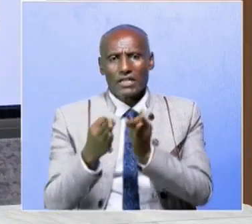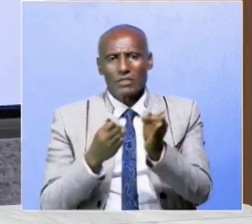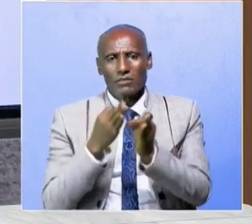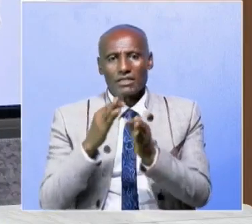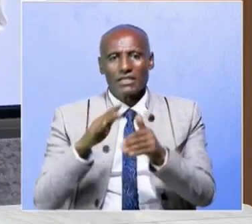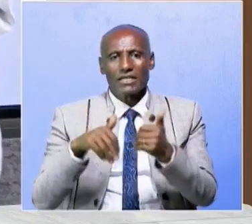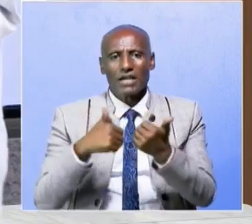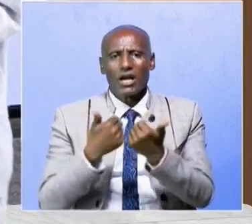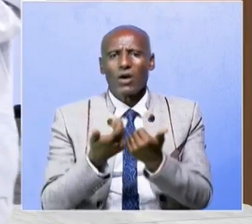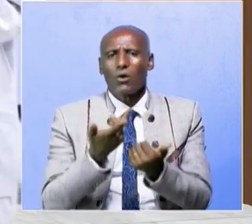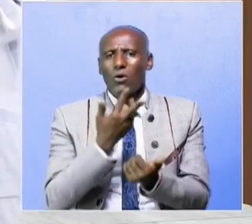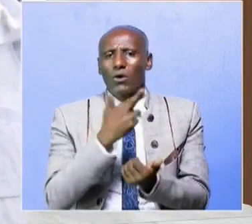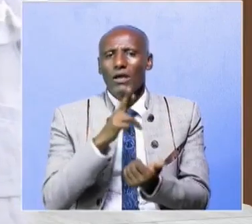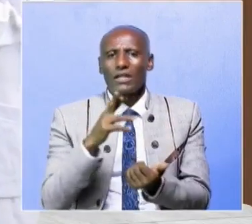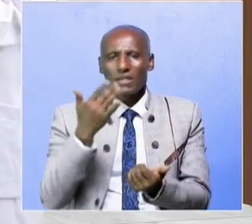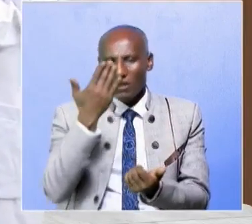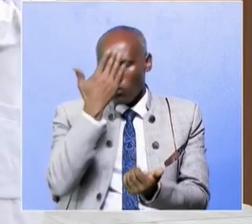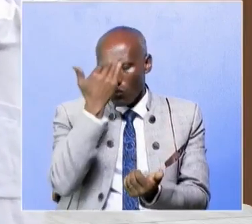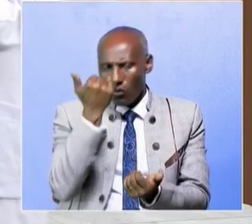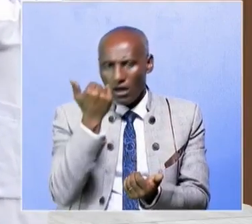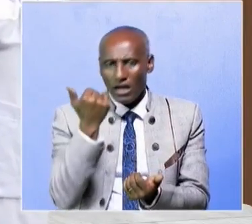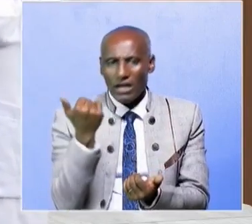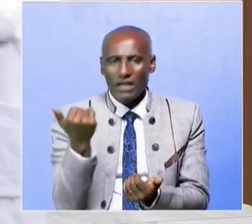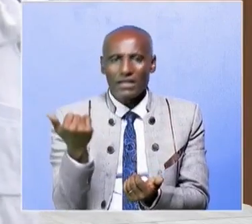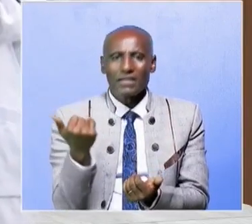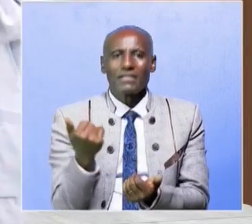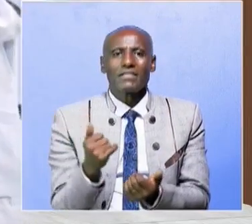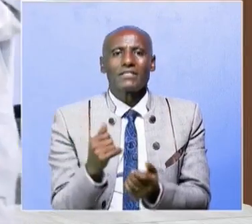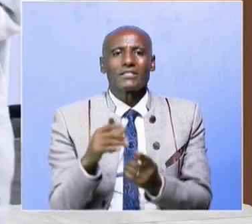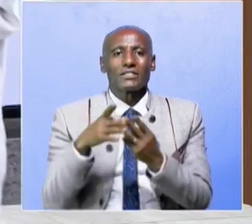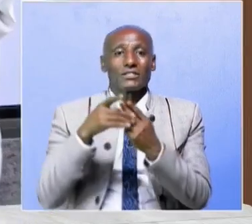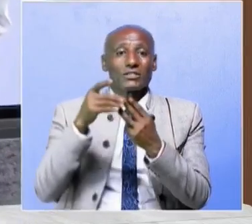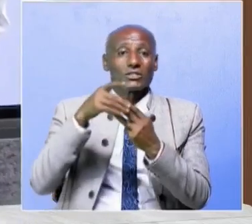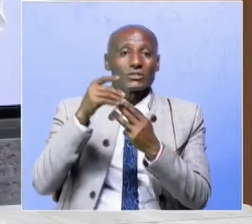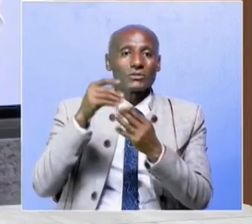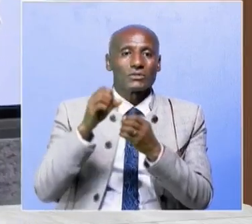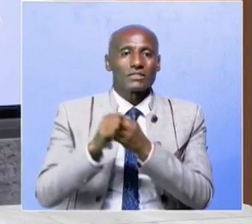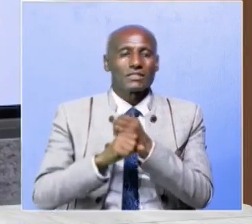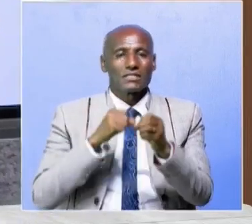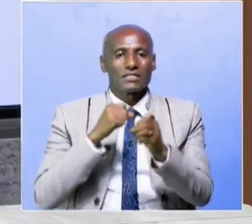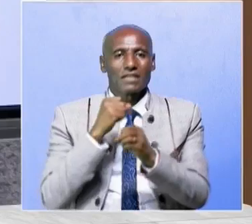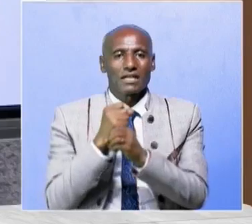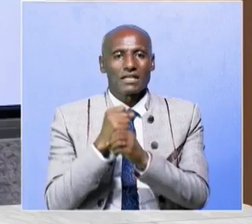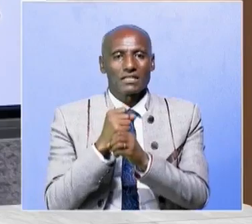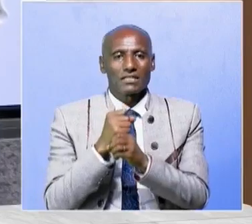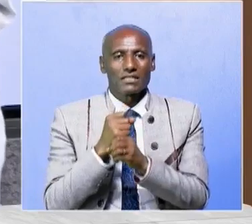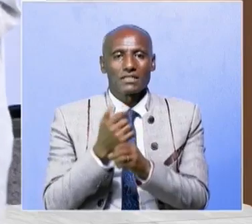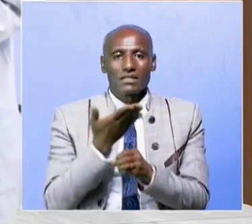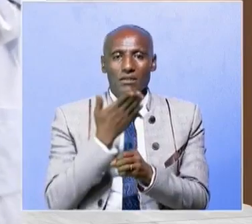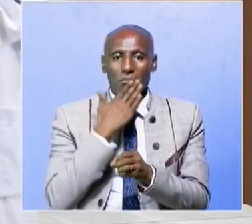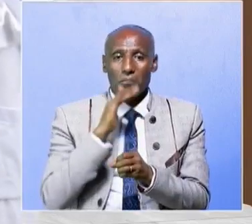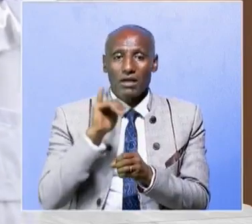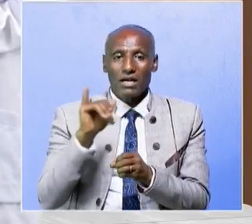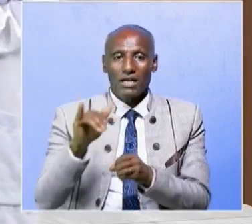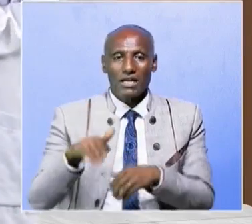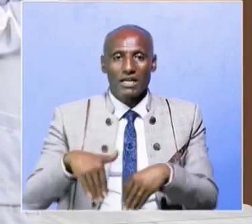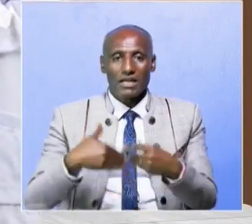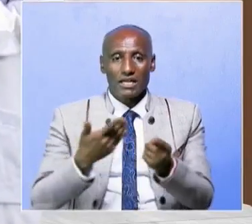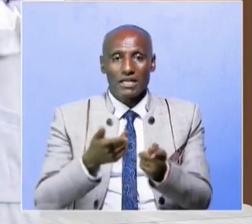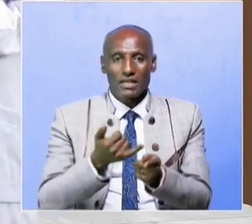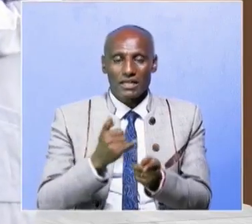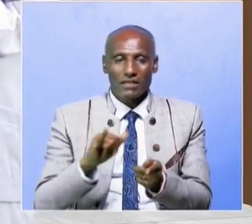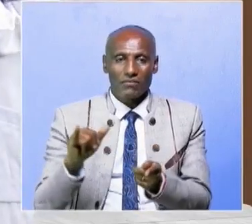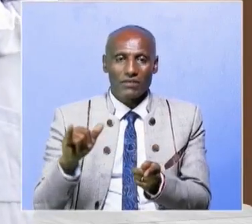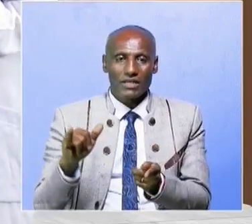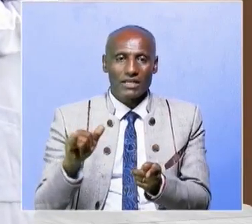how and why she said science is the best subject in school, by giving reason. And that is